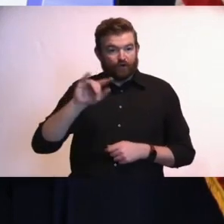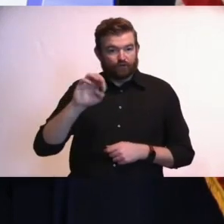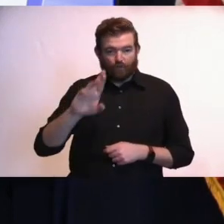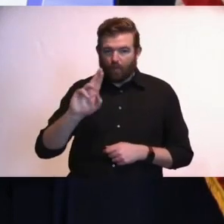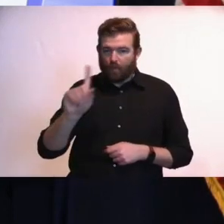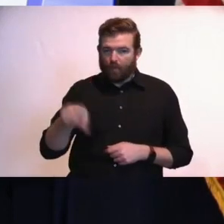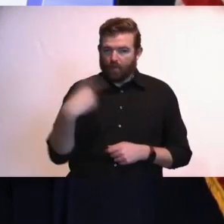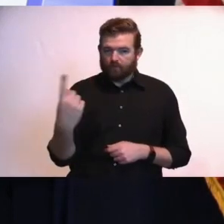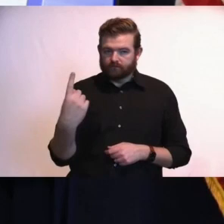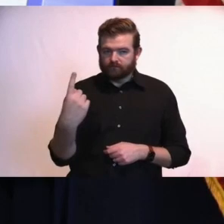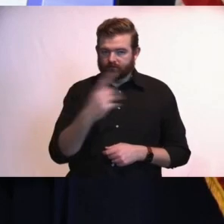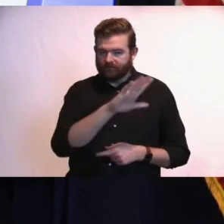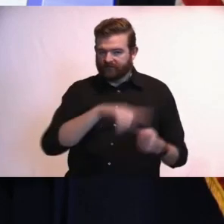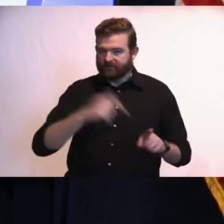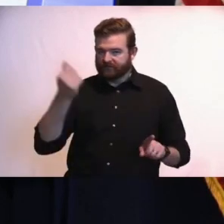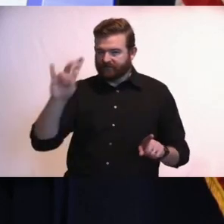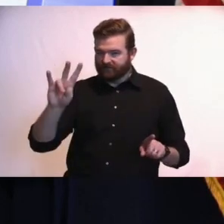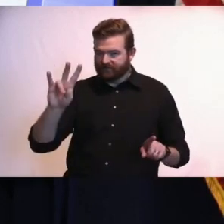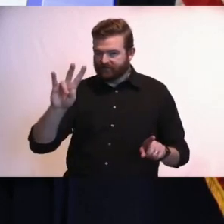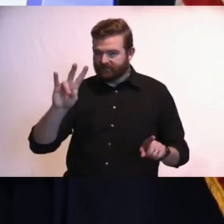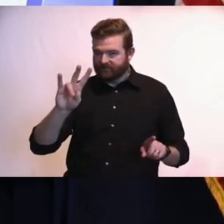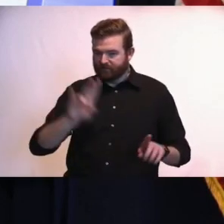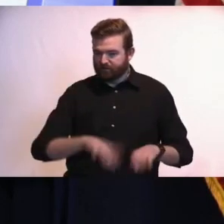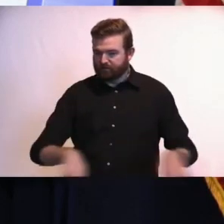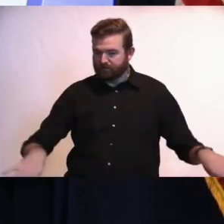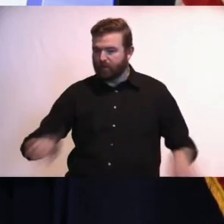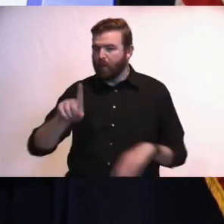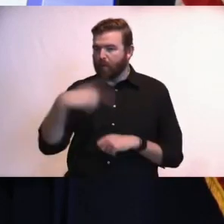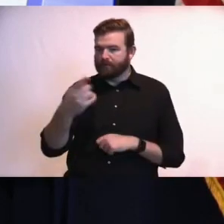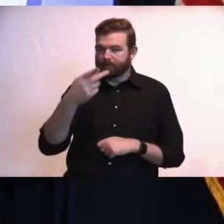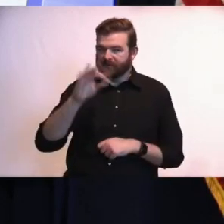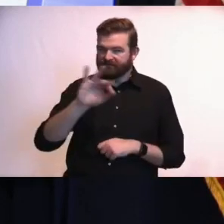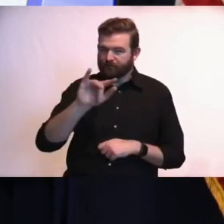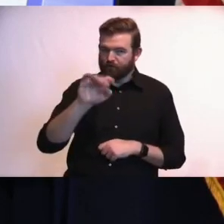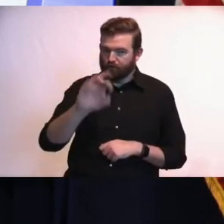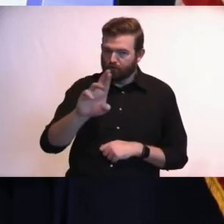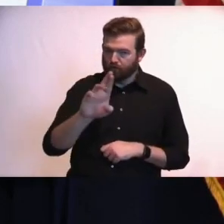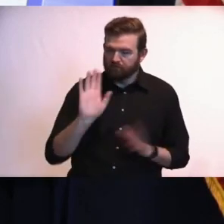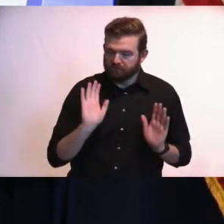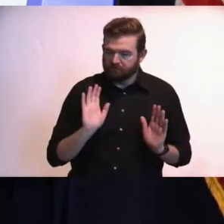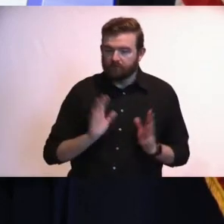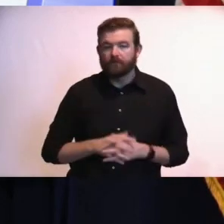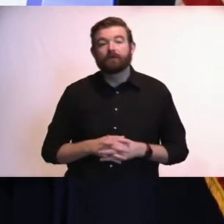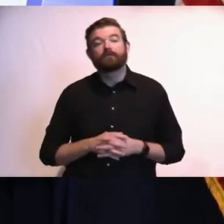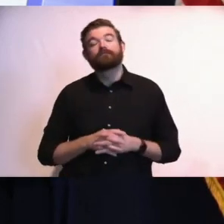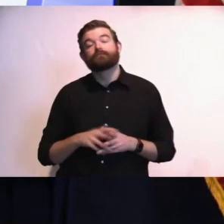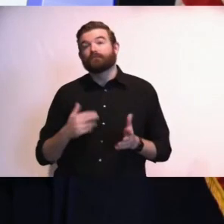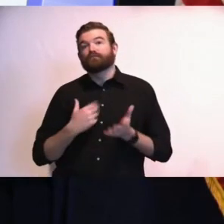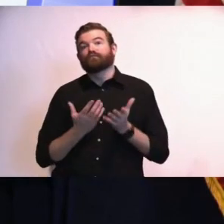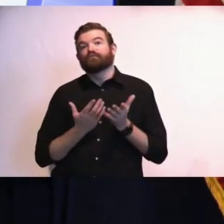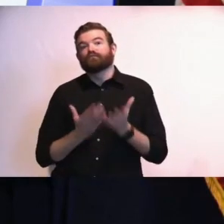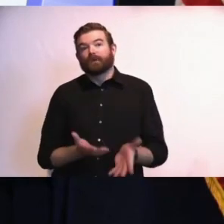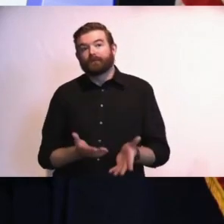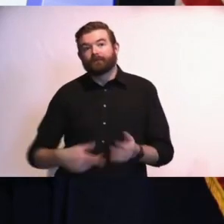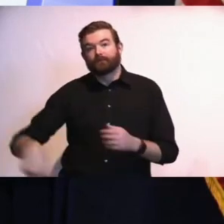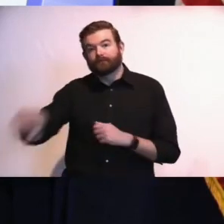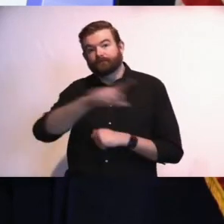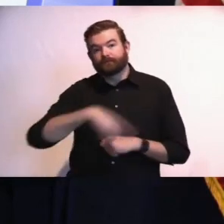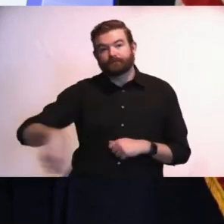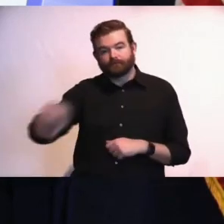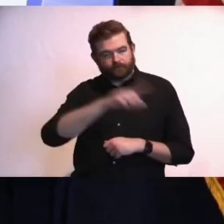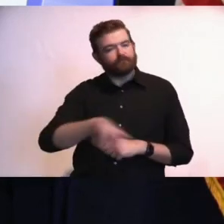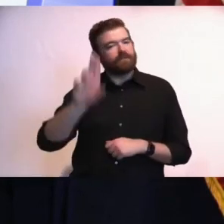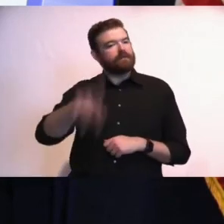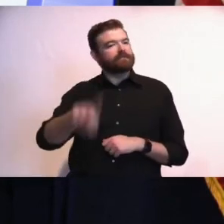older are eligible for a booster. We recommend that everyone remain up to date for their